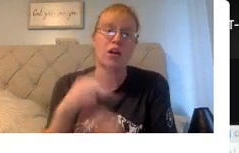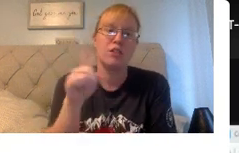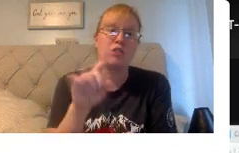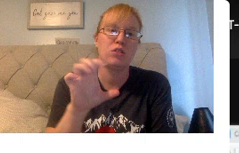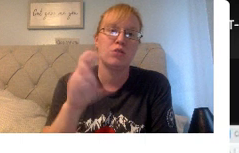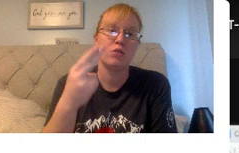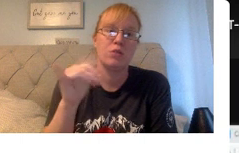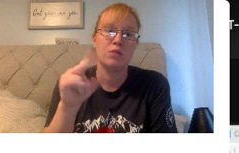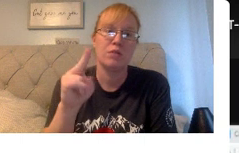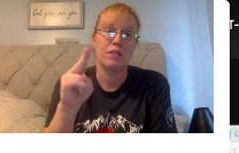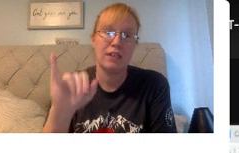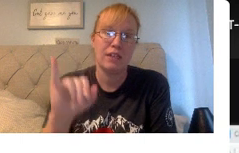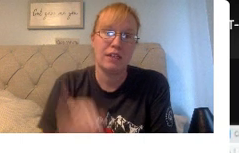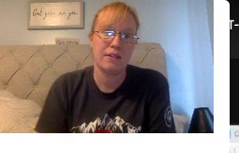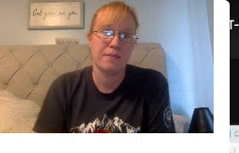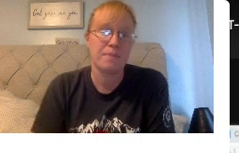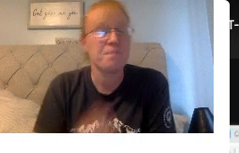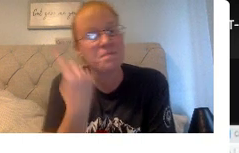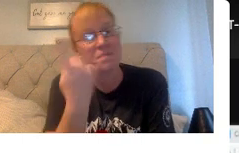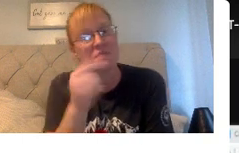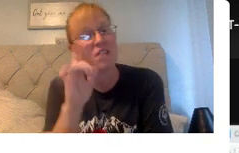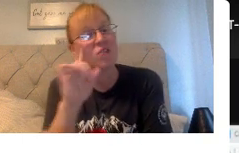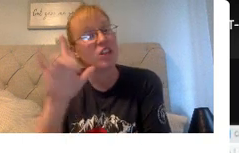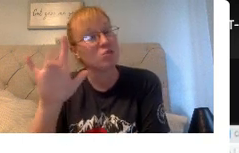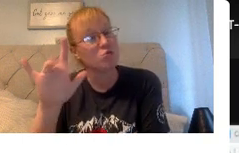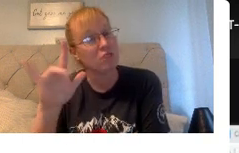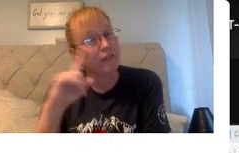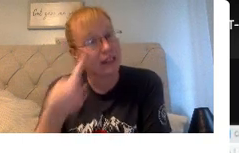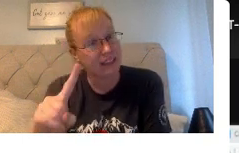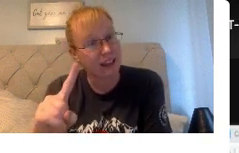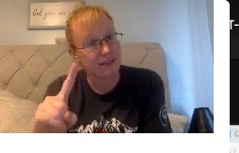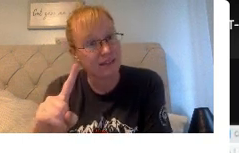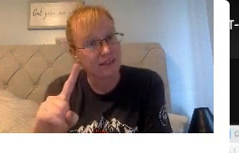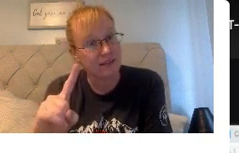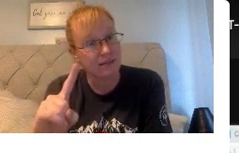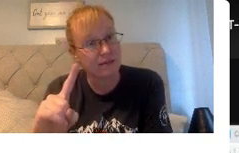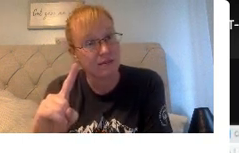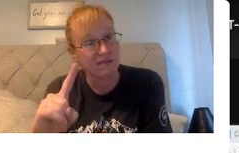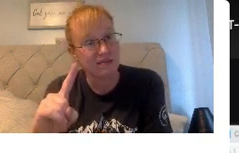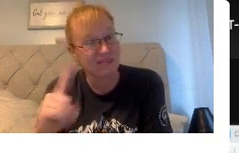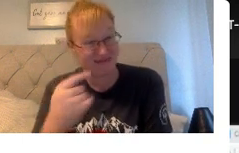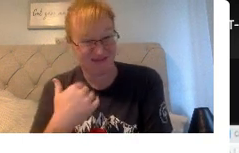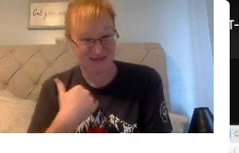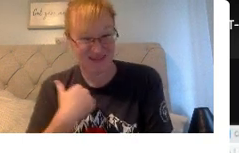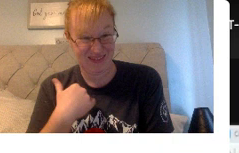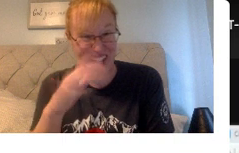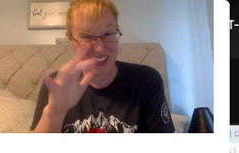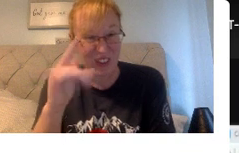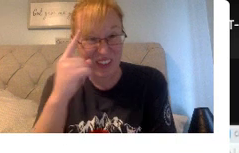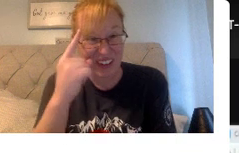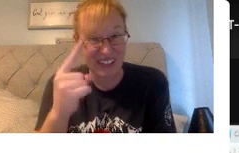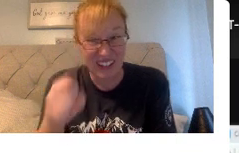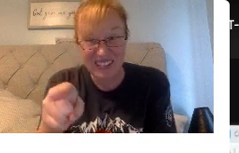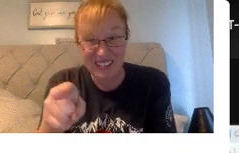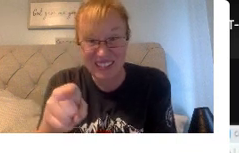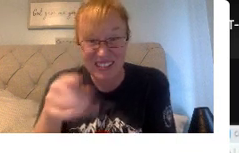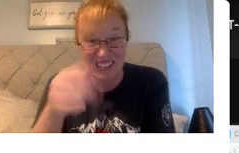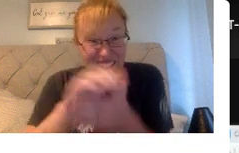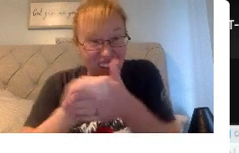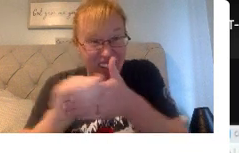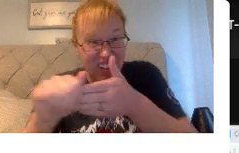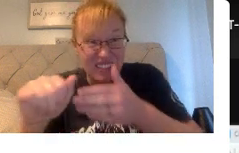right, so we're looking at a zucchini for 25 cents, okay? Now, do I have 25 cents?